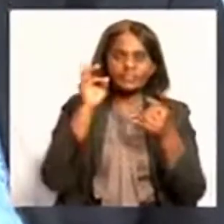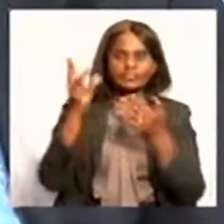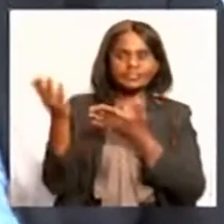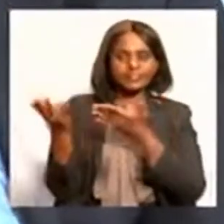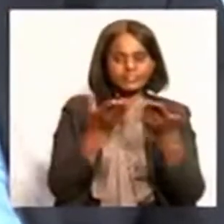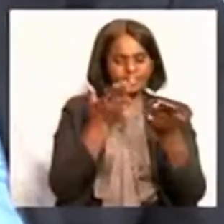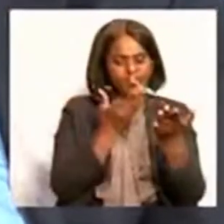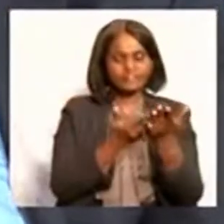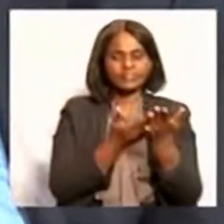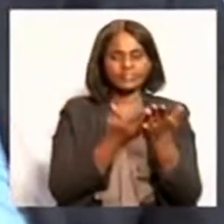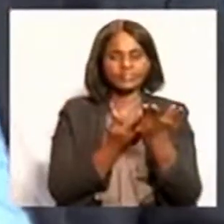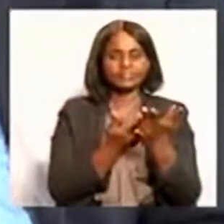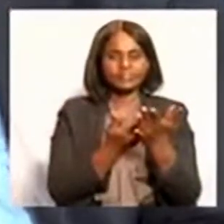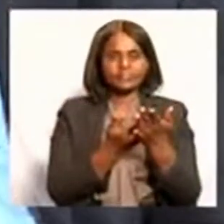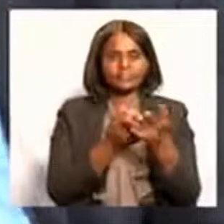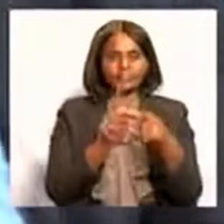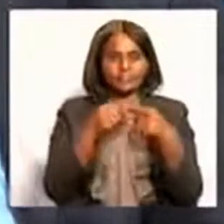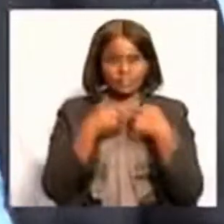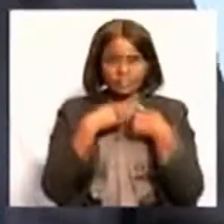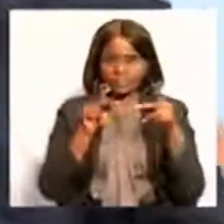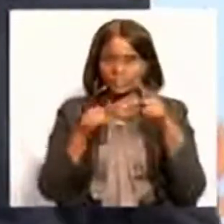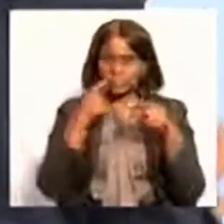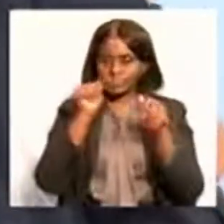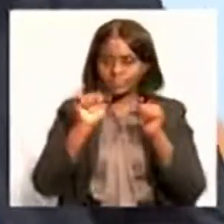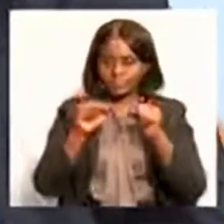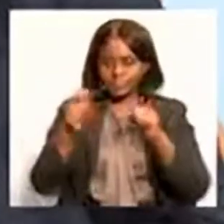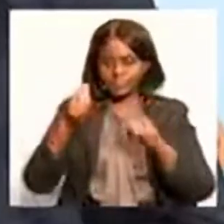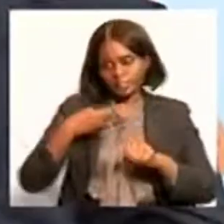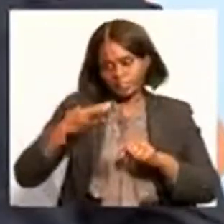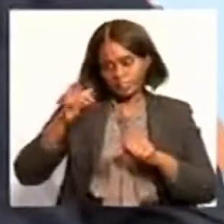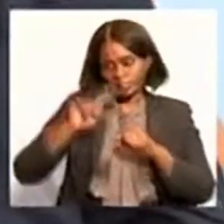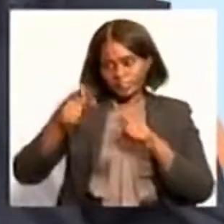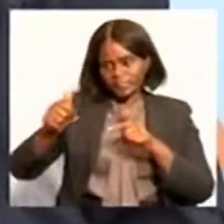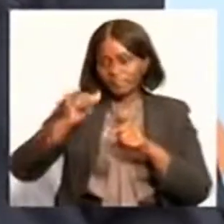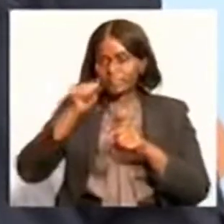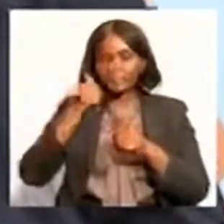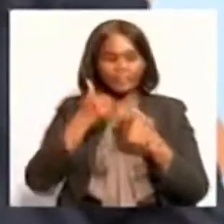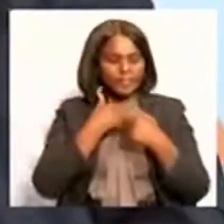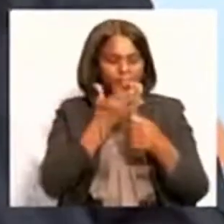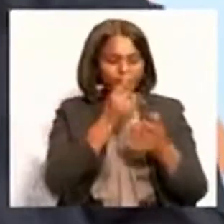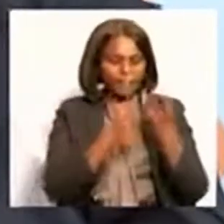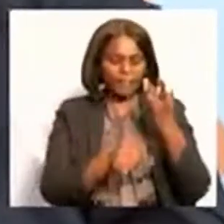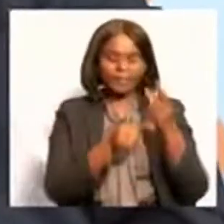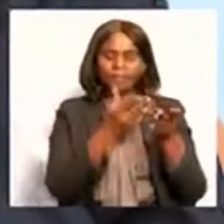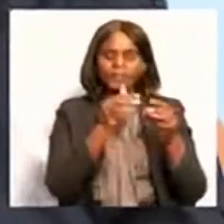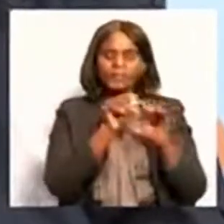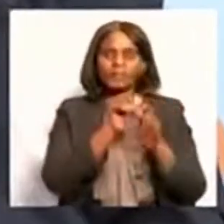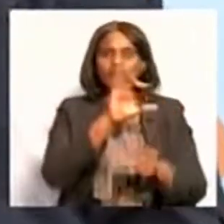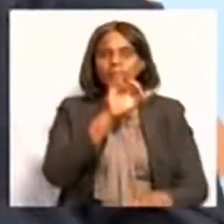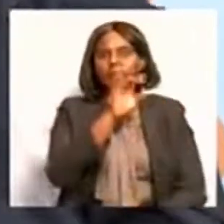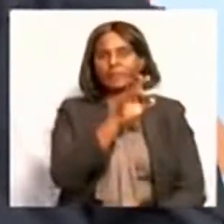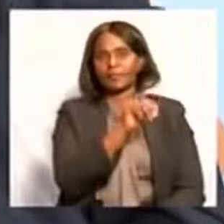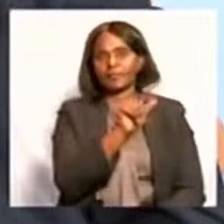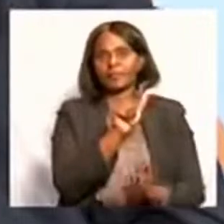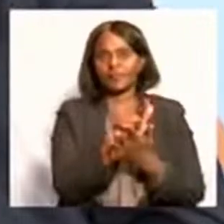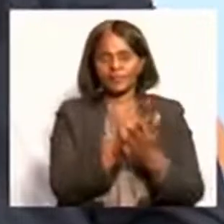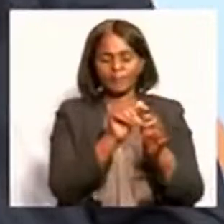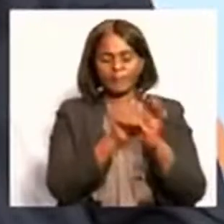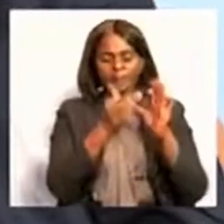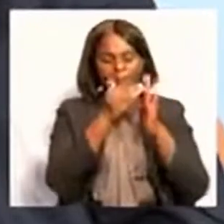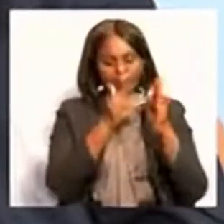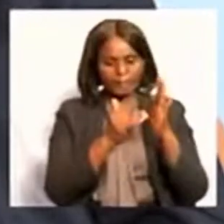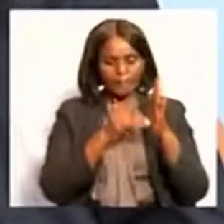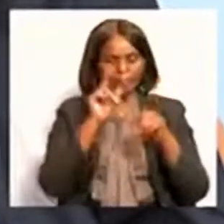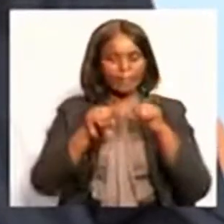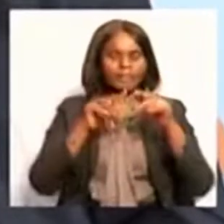that. Yeah, but there are also people who could as well apply, but they don't meet the criteria that is provided for in the CDFR, in the guidelines, so they